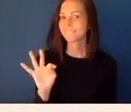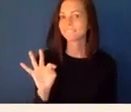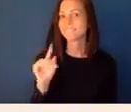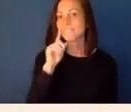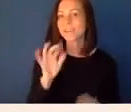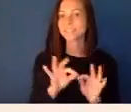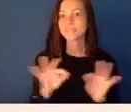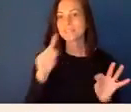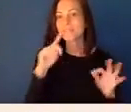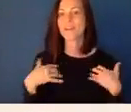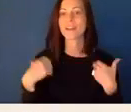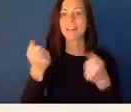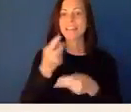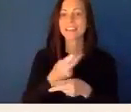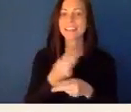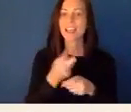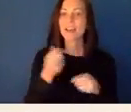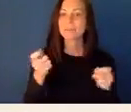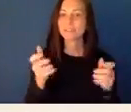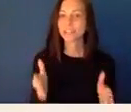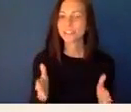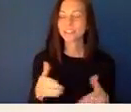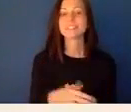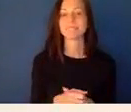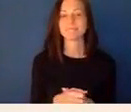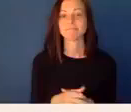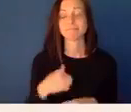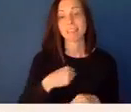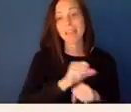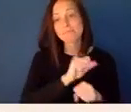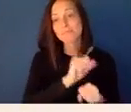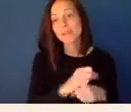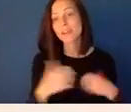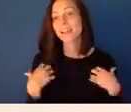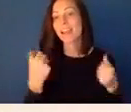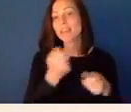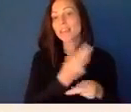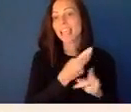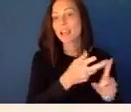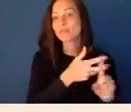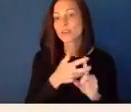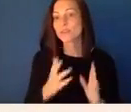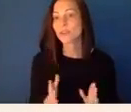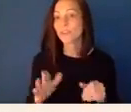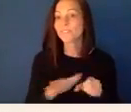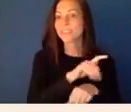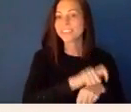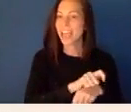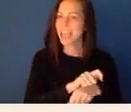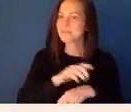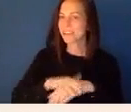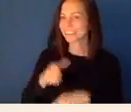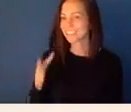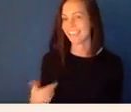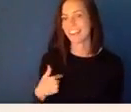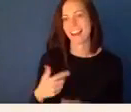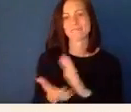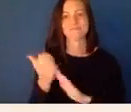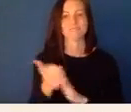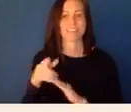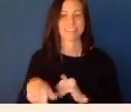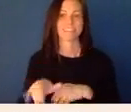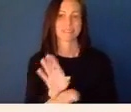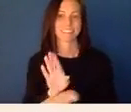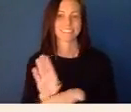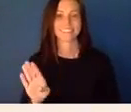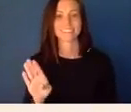healthcare administration. I work as a healthcare recruiter full time, and then on the side, I get to run Real Life Connections. So Real Life Connections